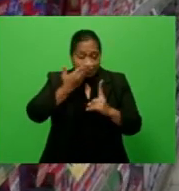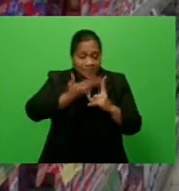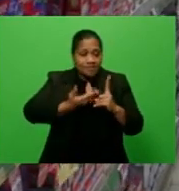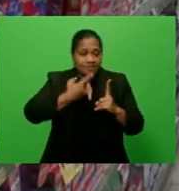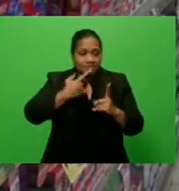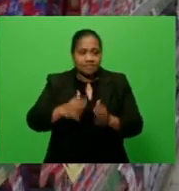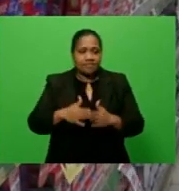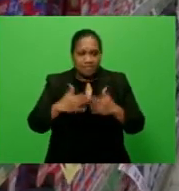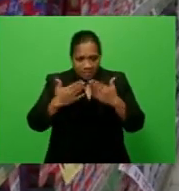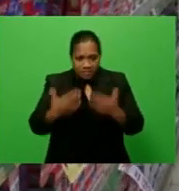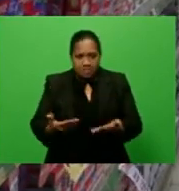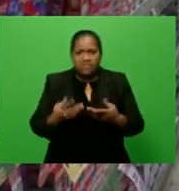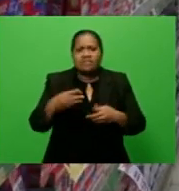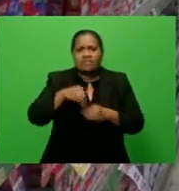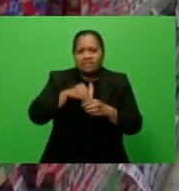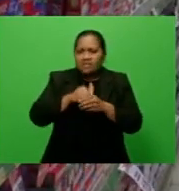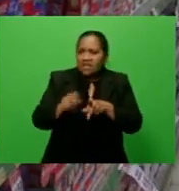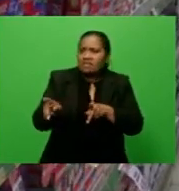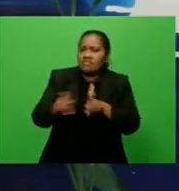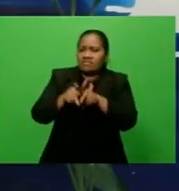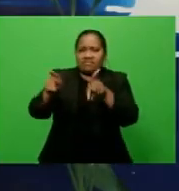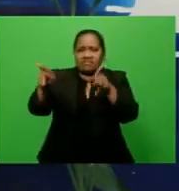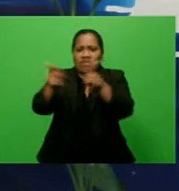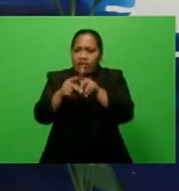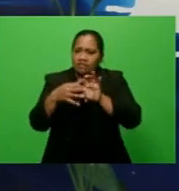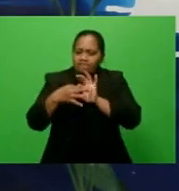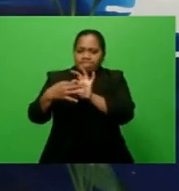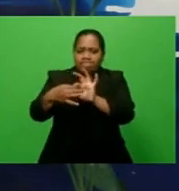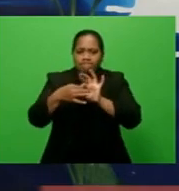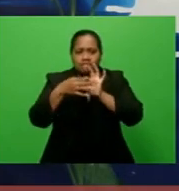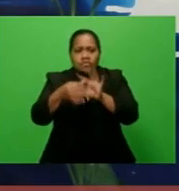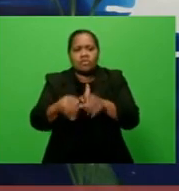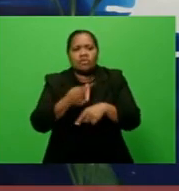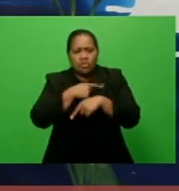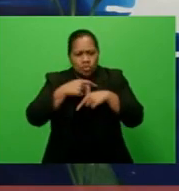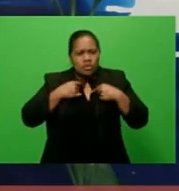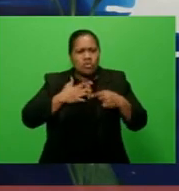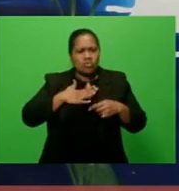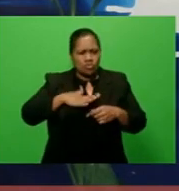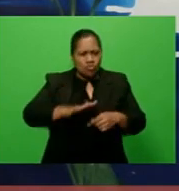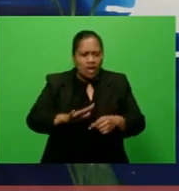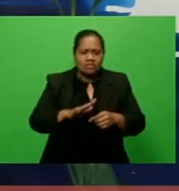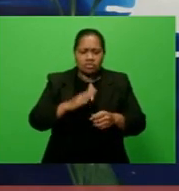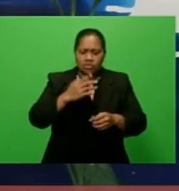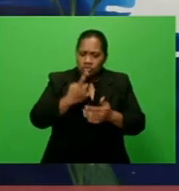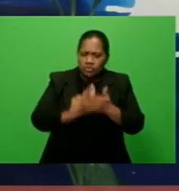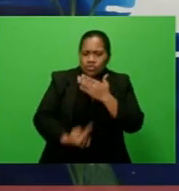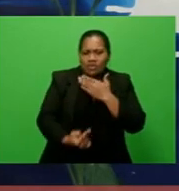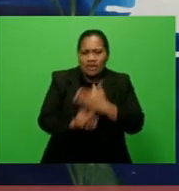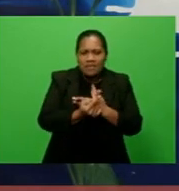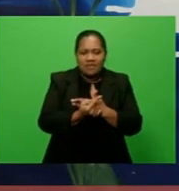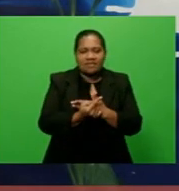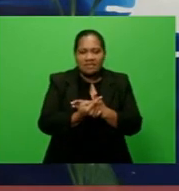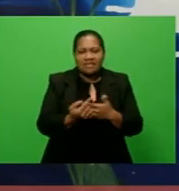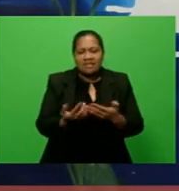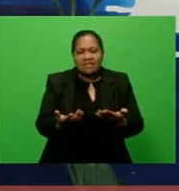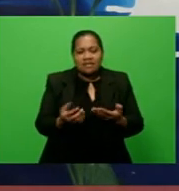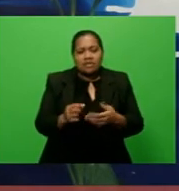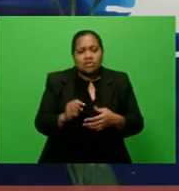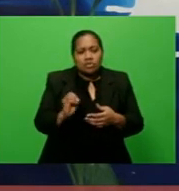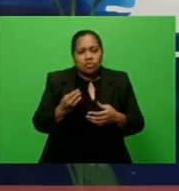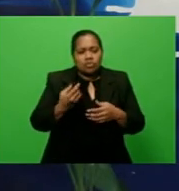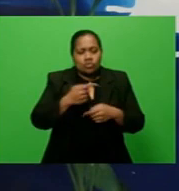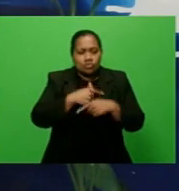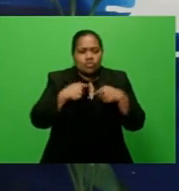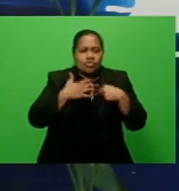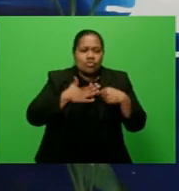includes stakeholder engagement. We want this to happen naturally, organically. So we want to set in a culture of compliance